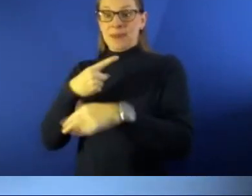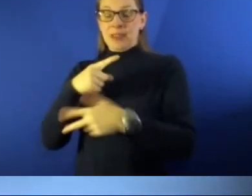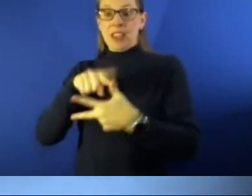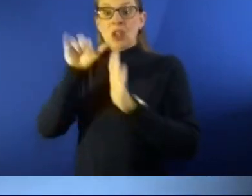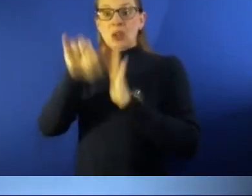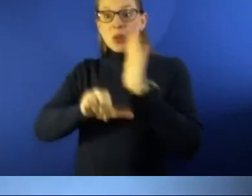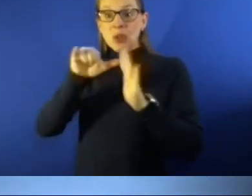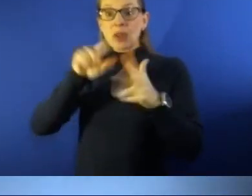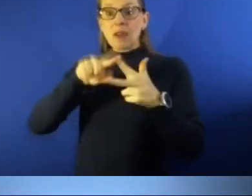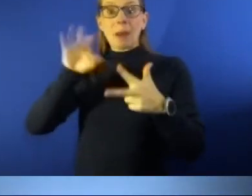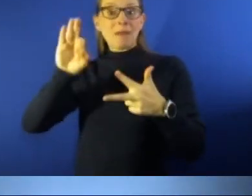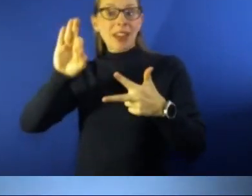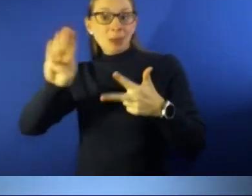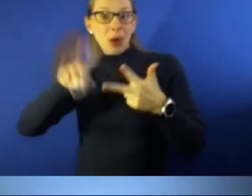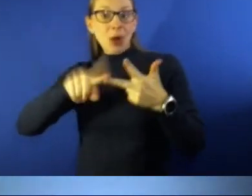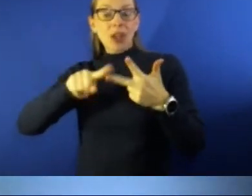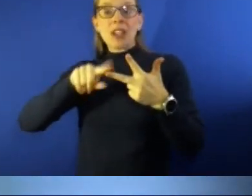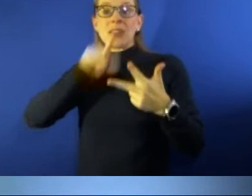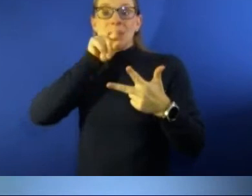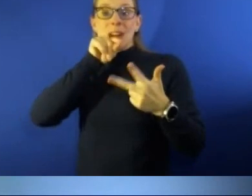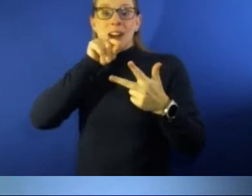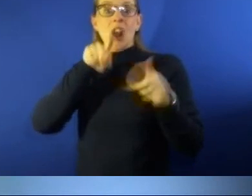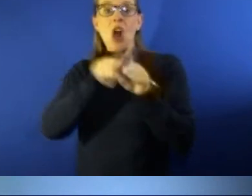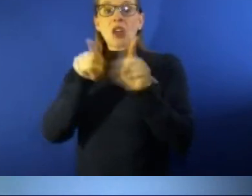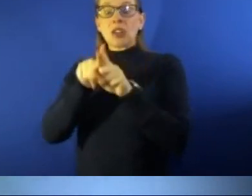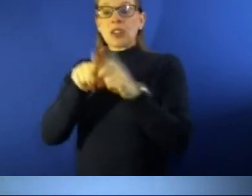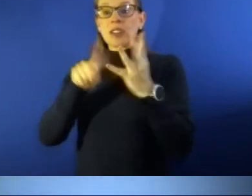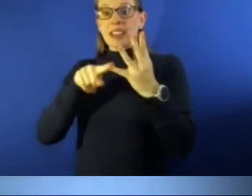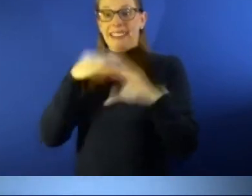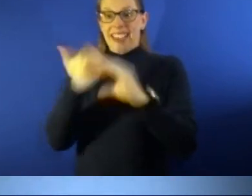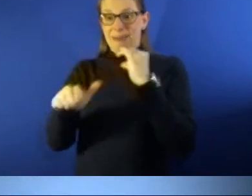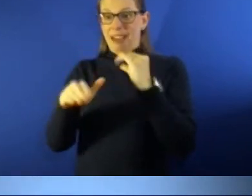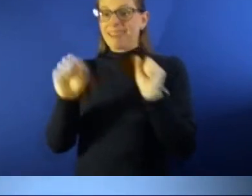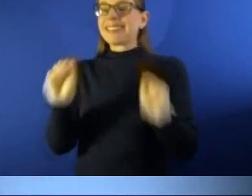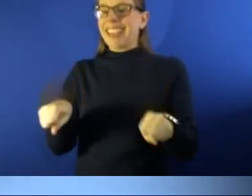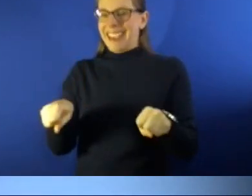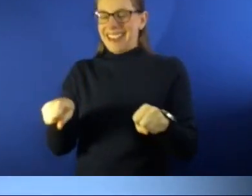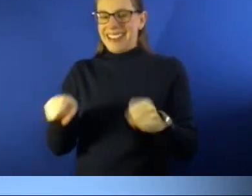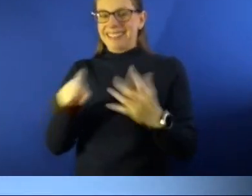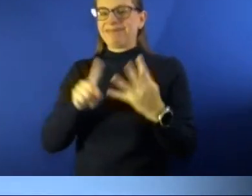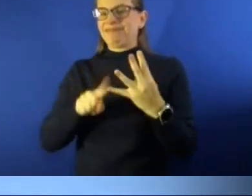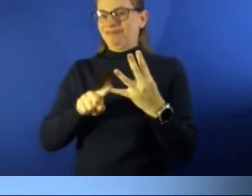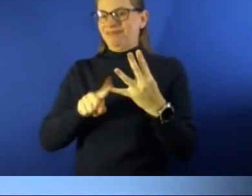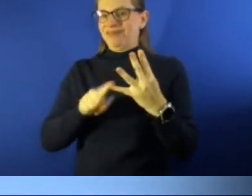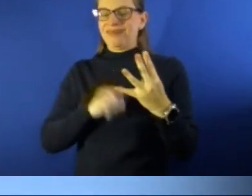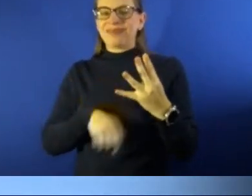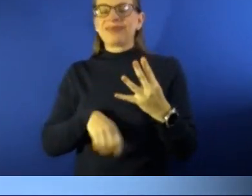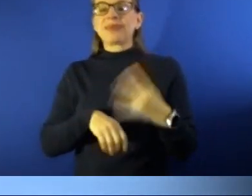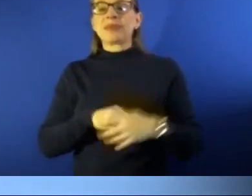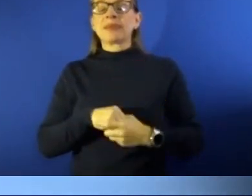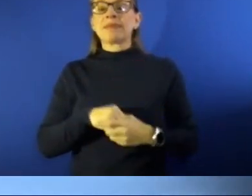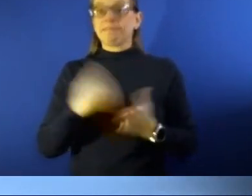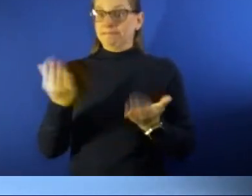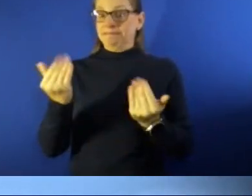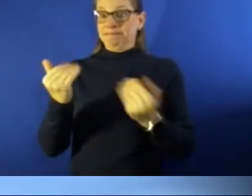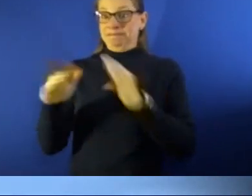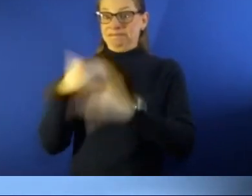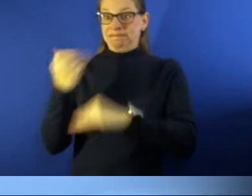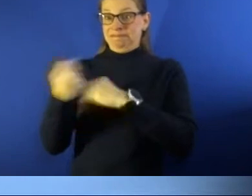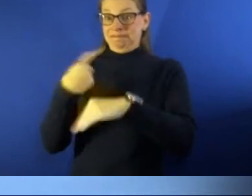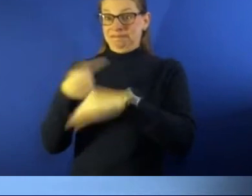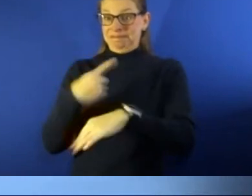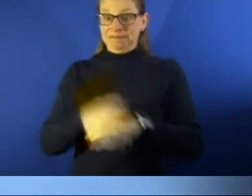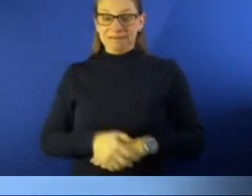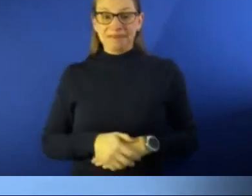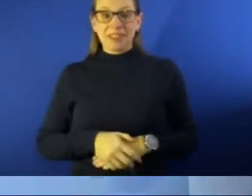Facebook, Twitter, and of course you can email those into the Medical News Network at kumc.edu. So get those in, and we will get to those here in